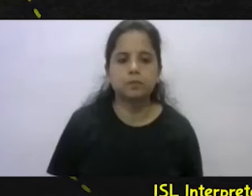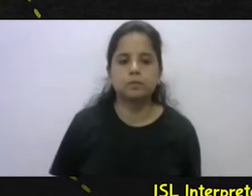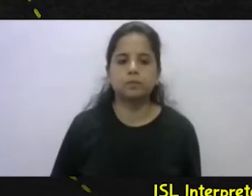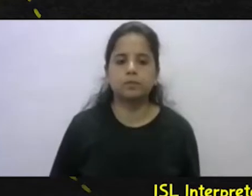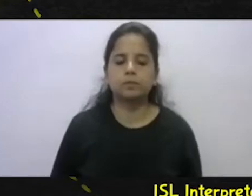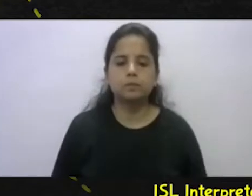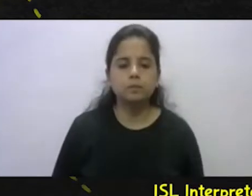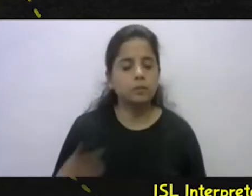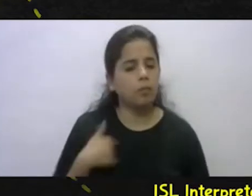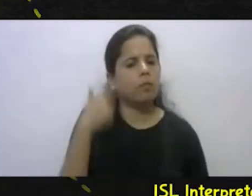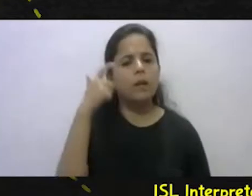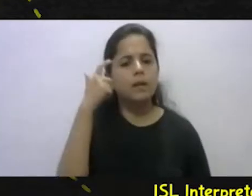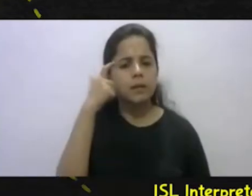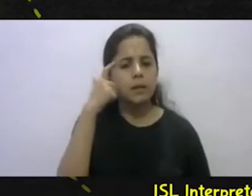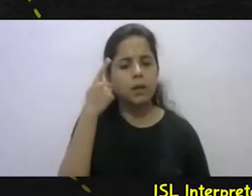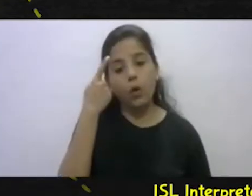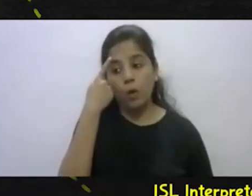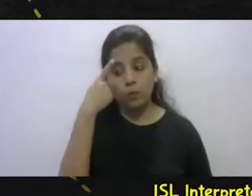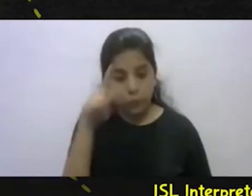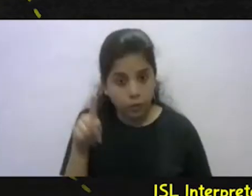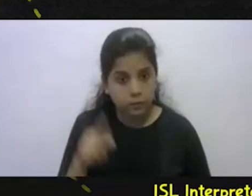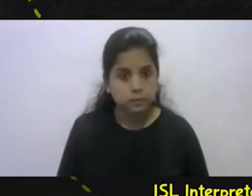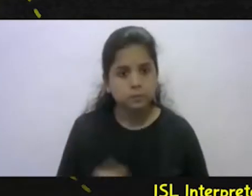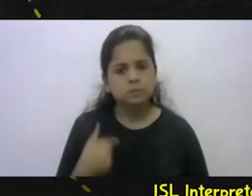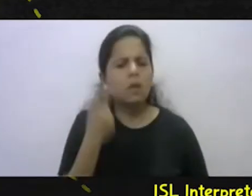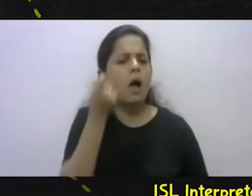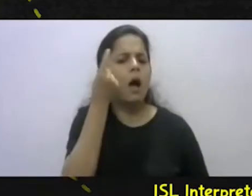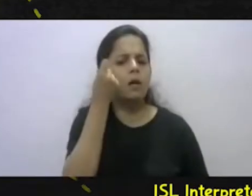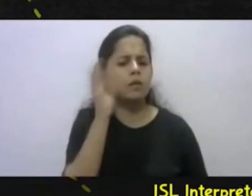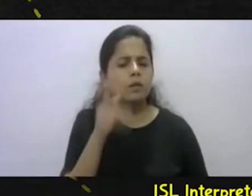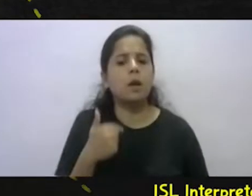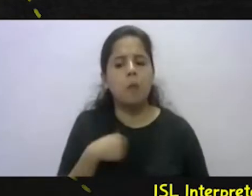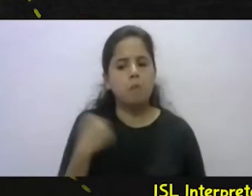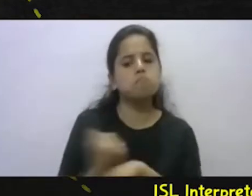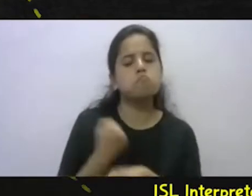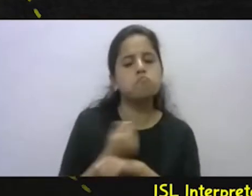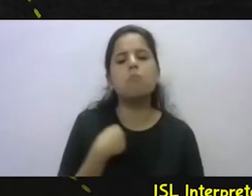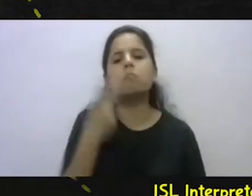so I think that for as I understand through my work,